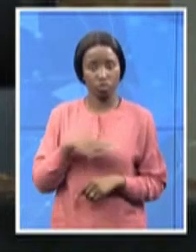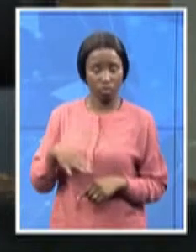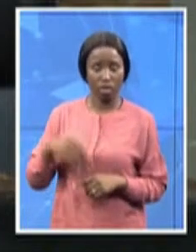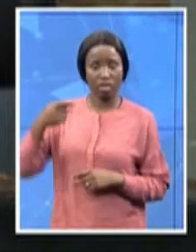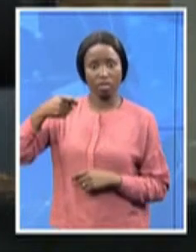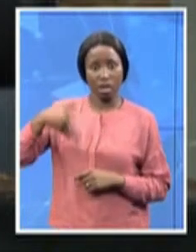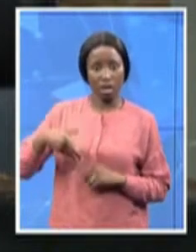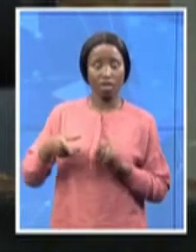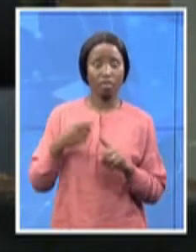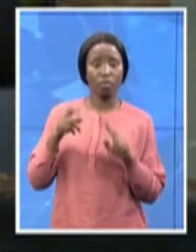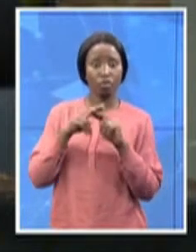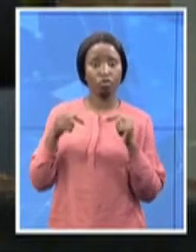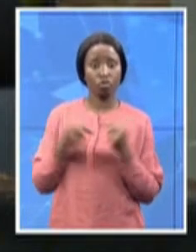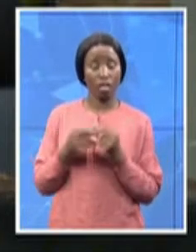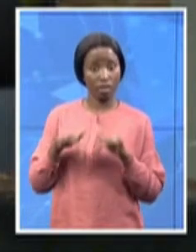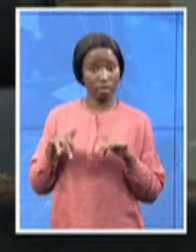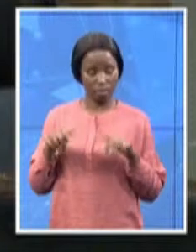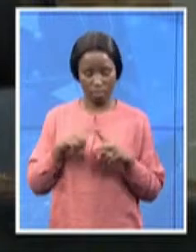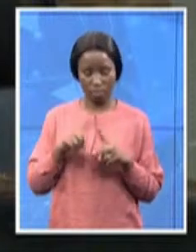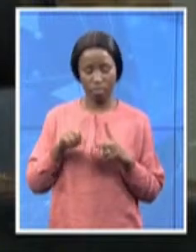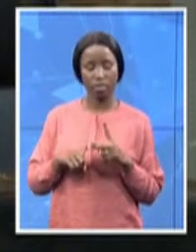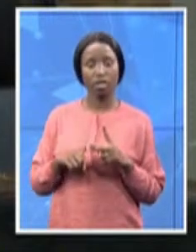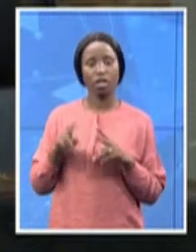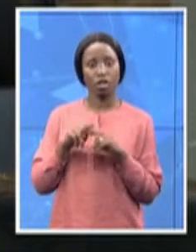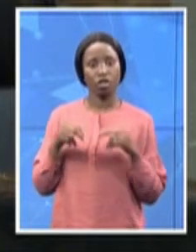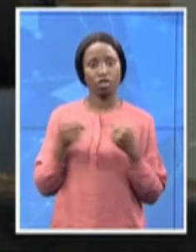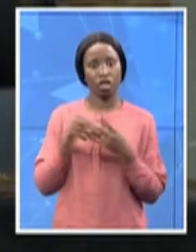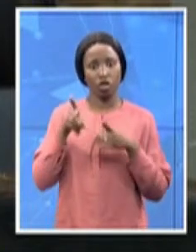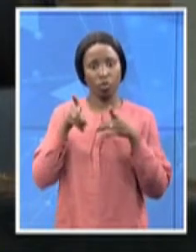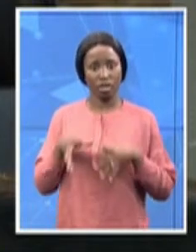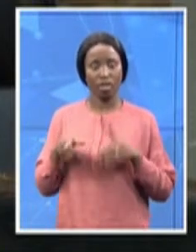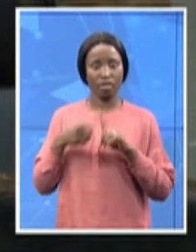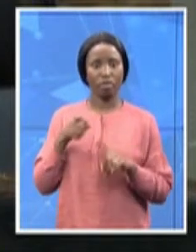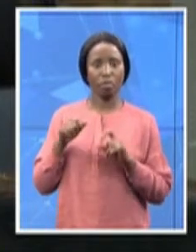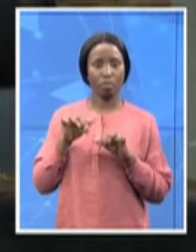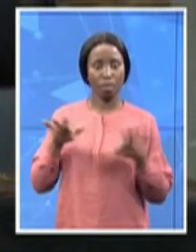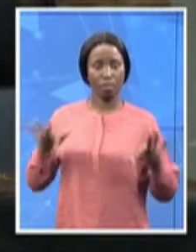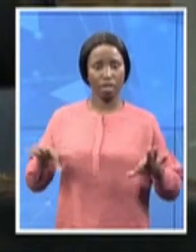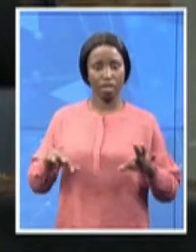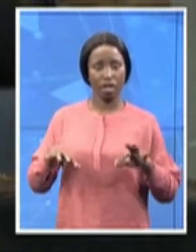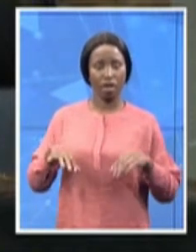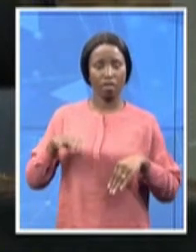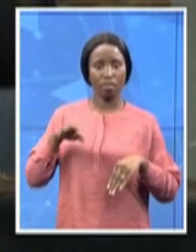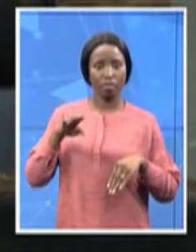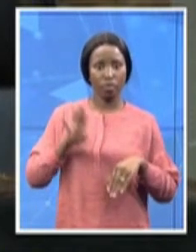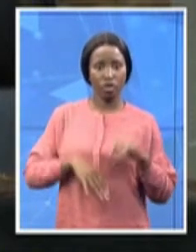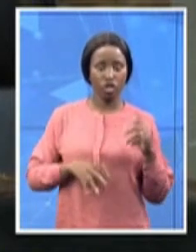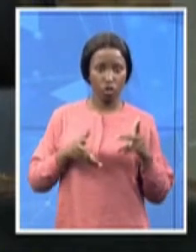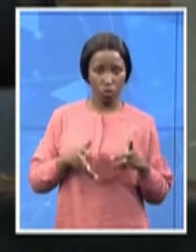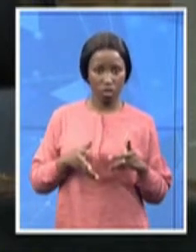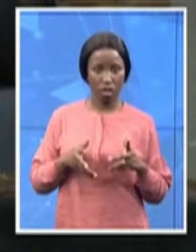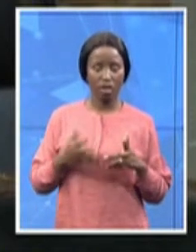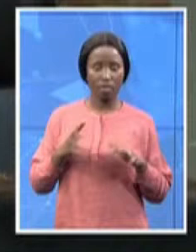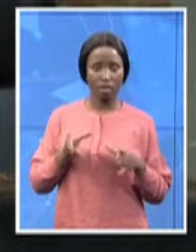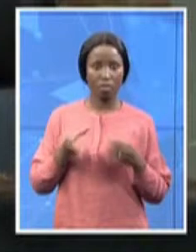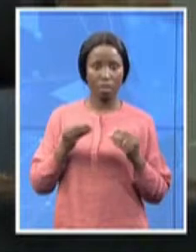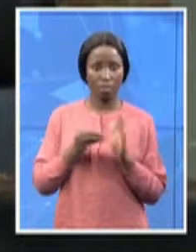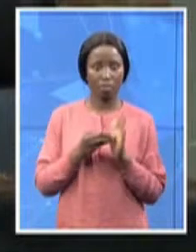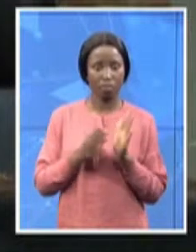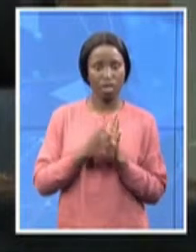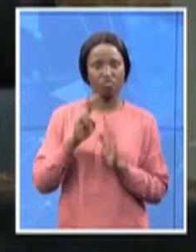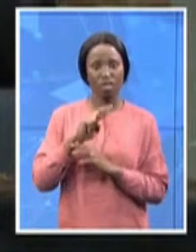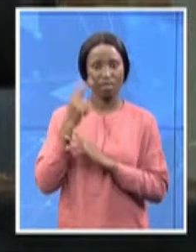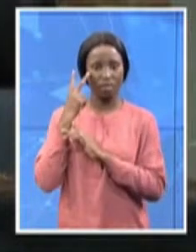National Director of Public Prosecutions launched a review application challenging the